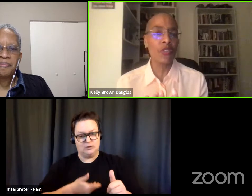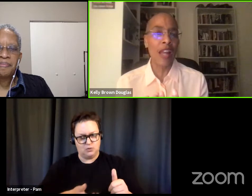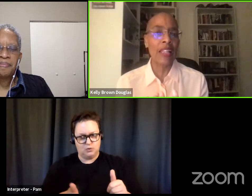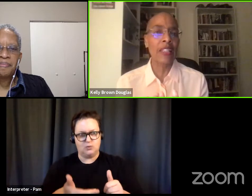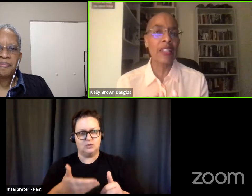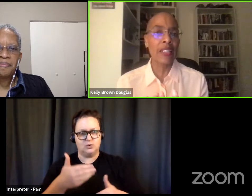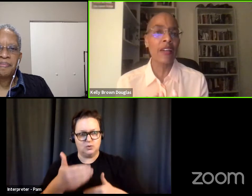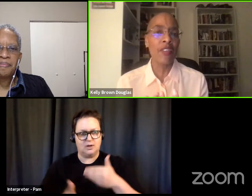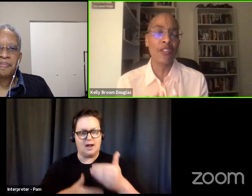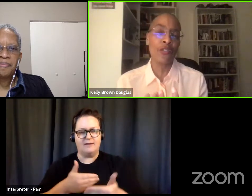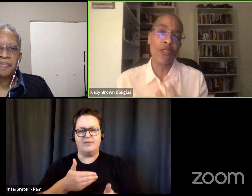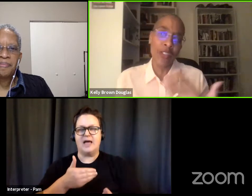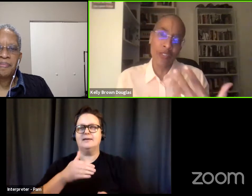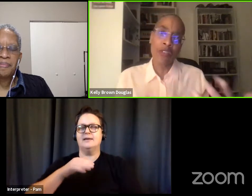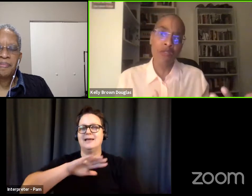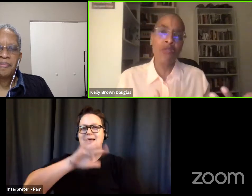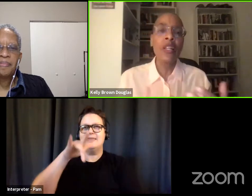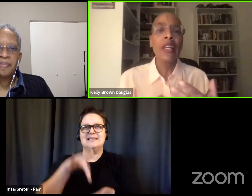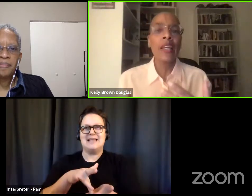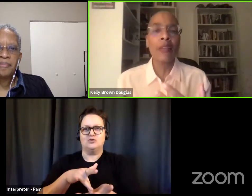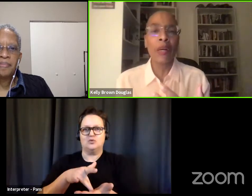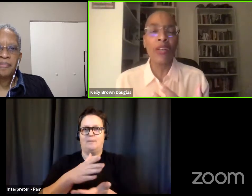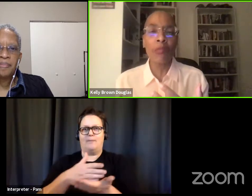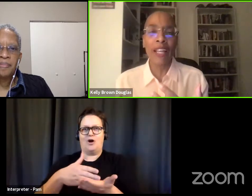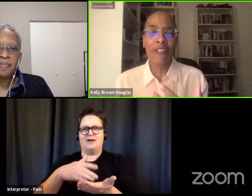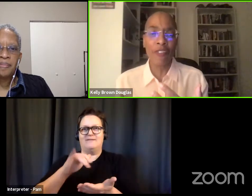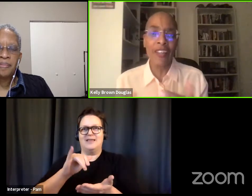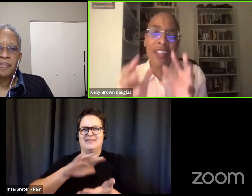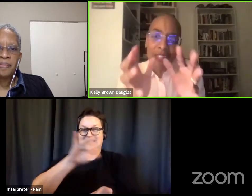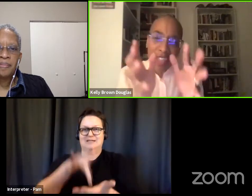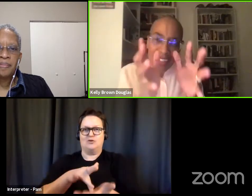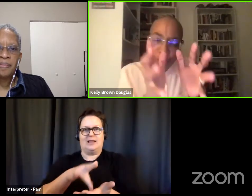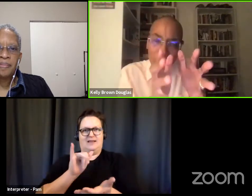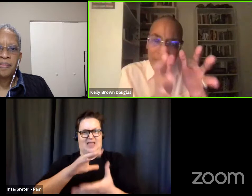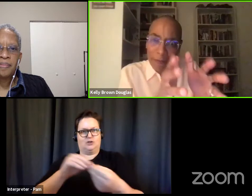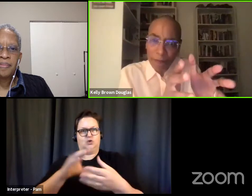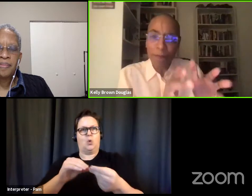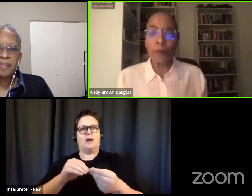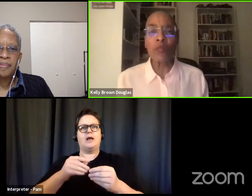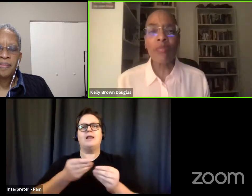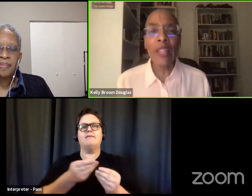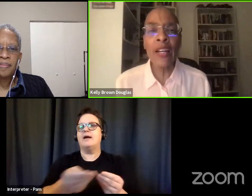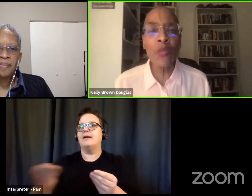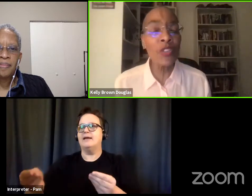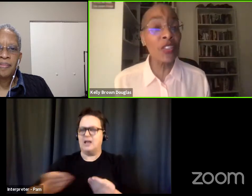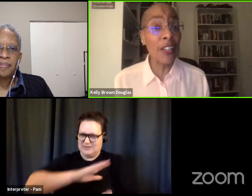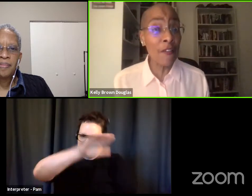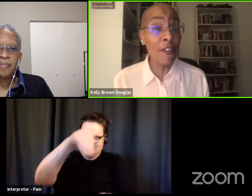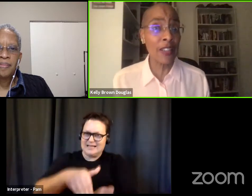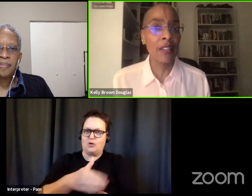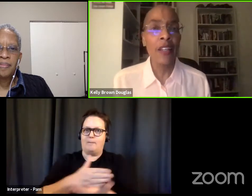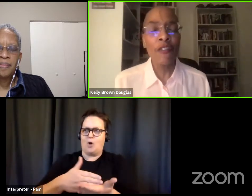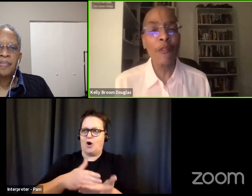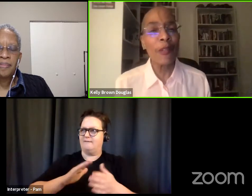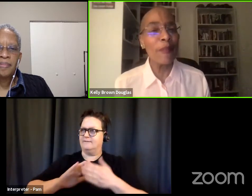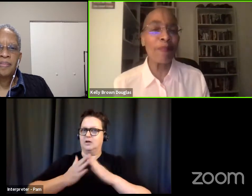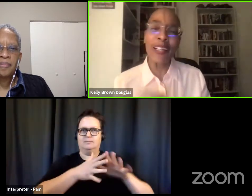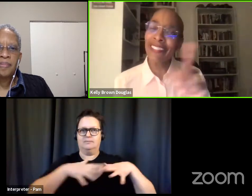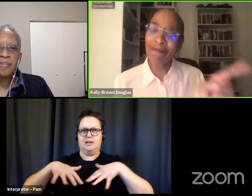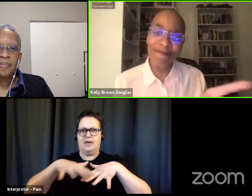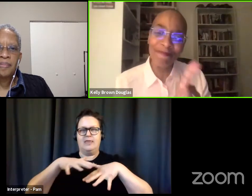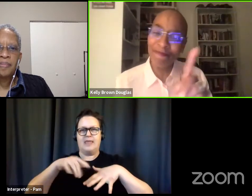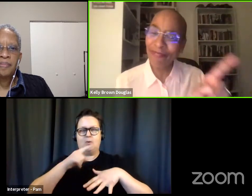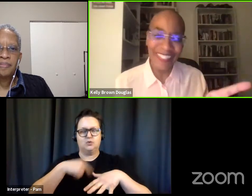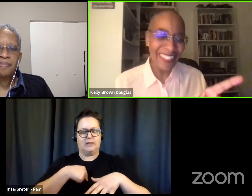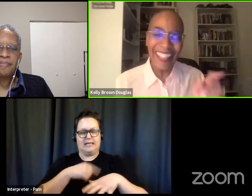of the centrality of that story as I grew in my own Black faith, that's what was significant for me.